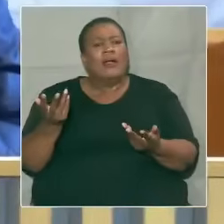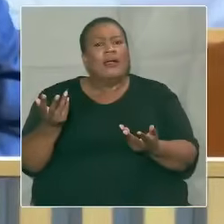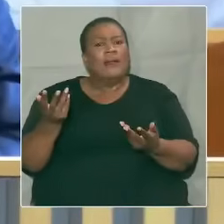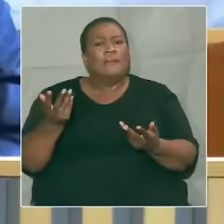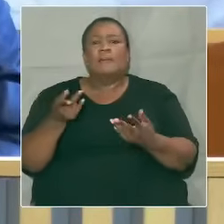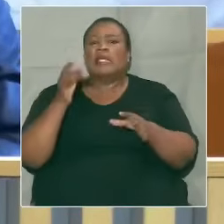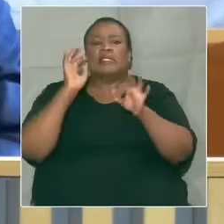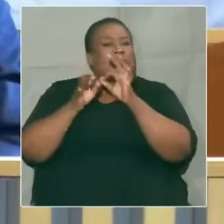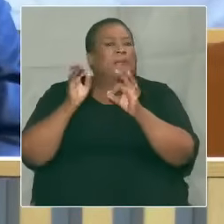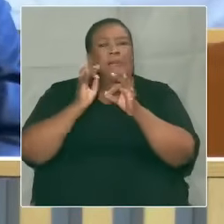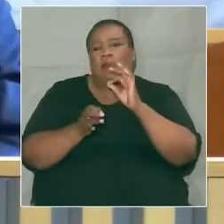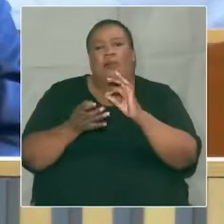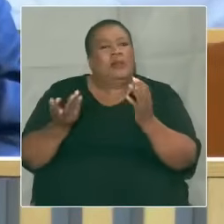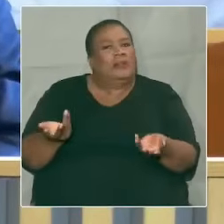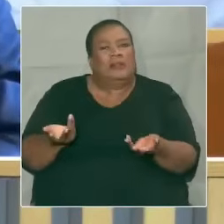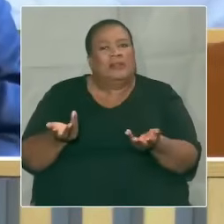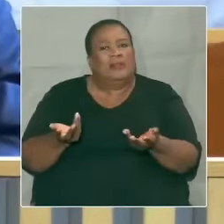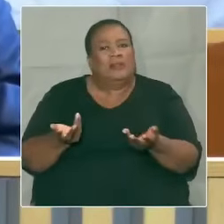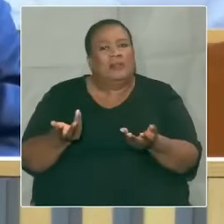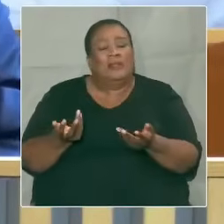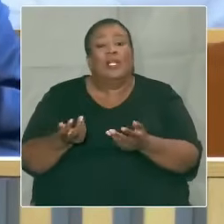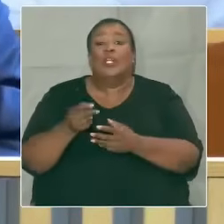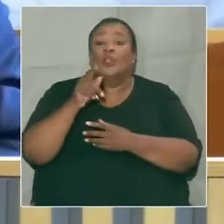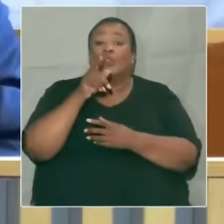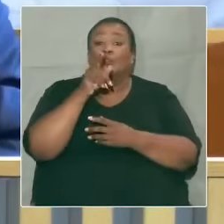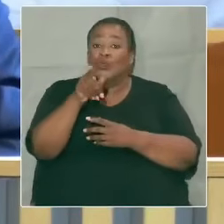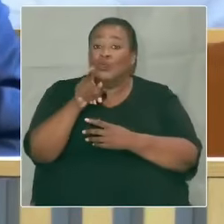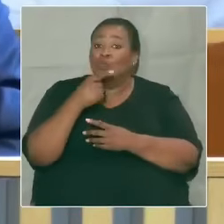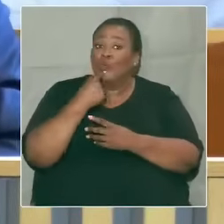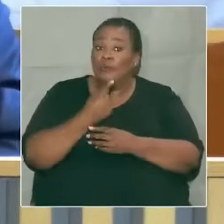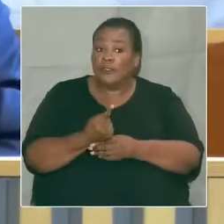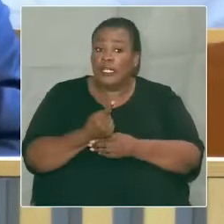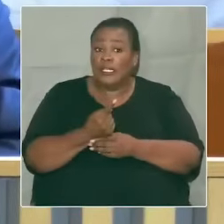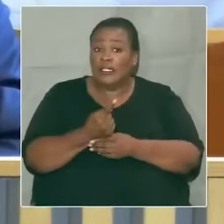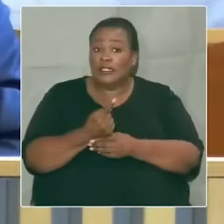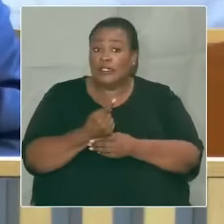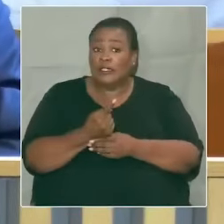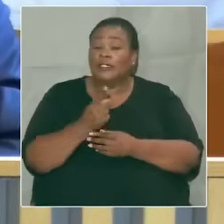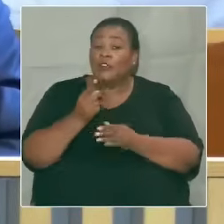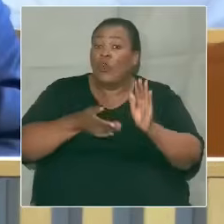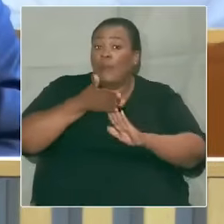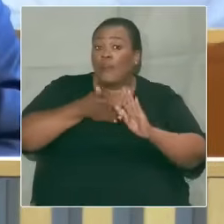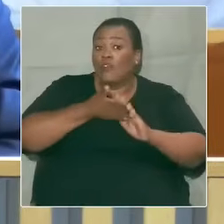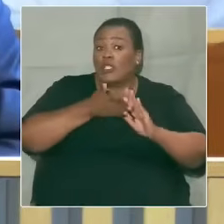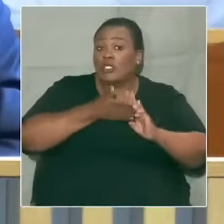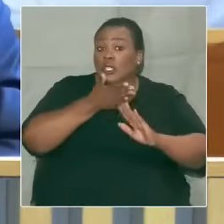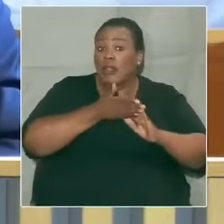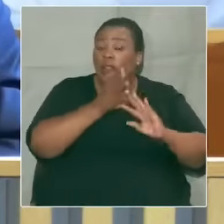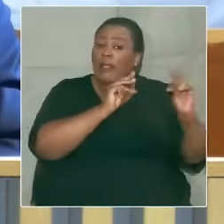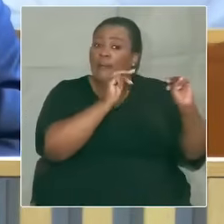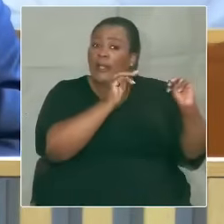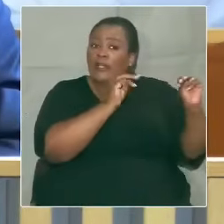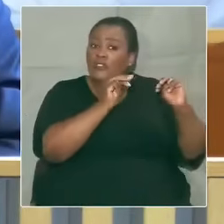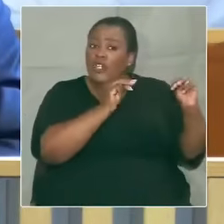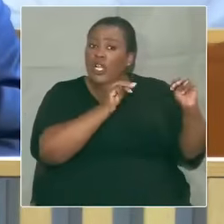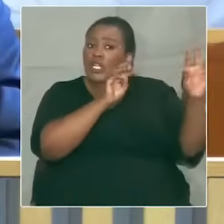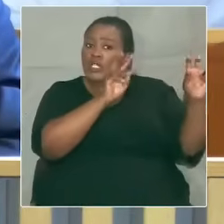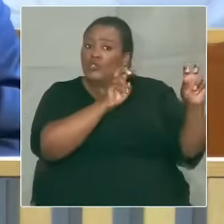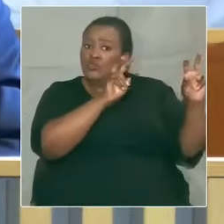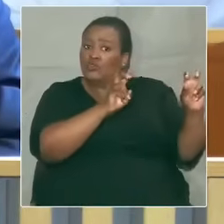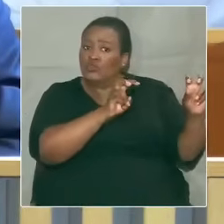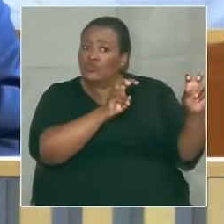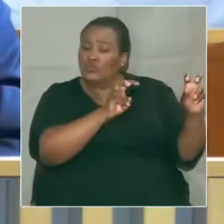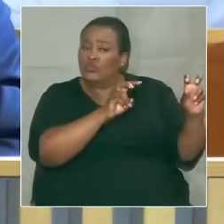It's simple. It's Yes. simple. You have said operational and managerial